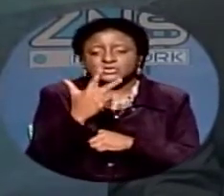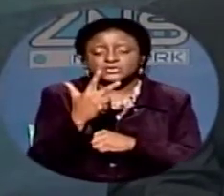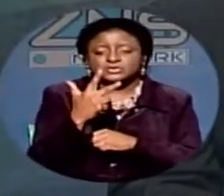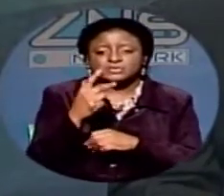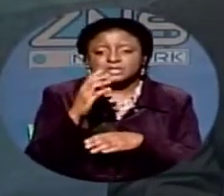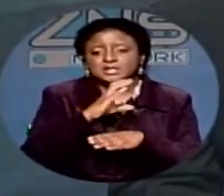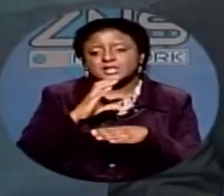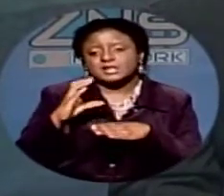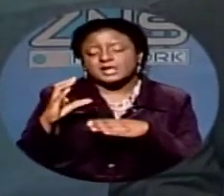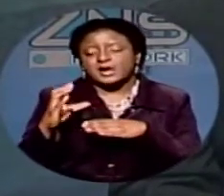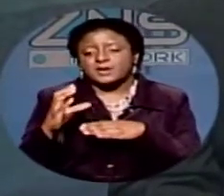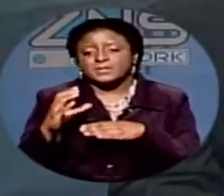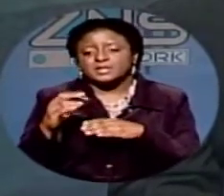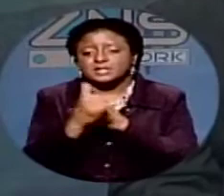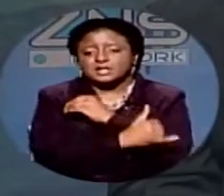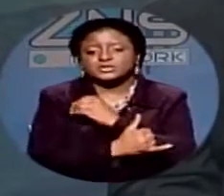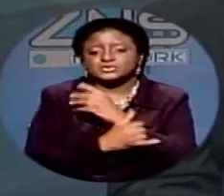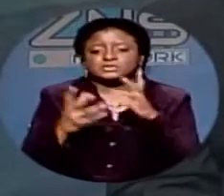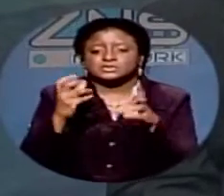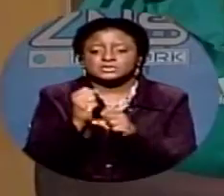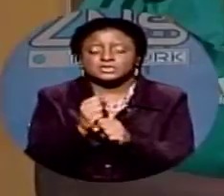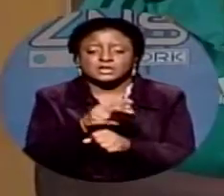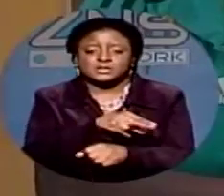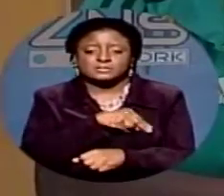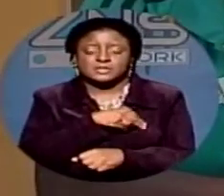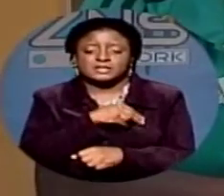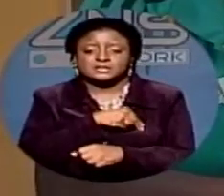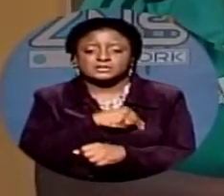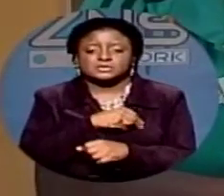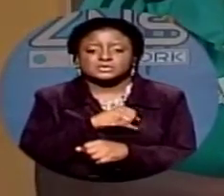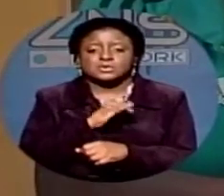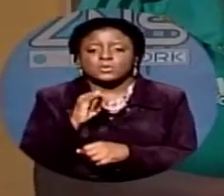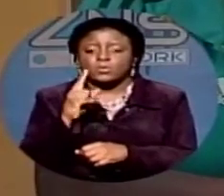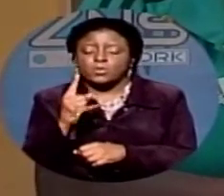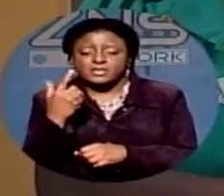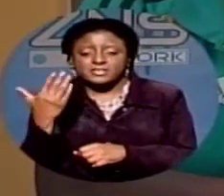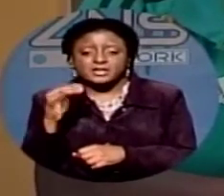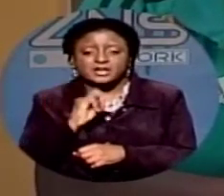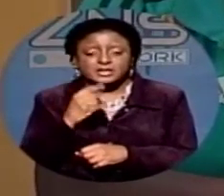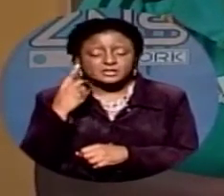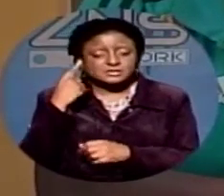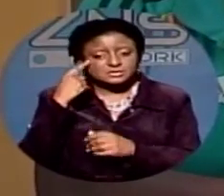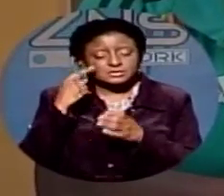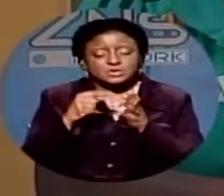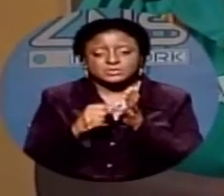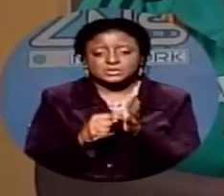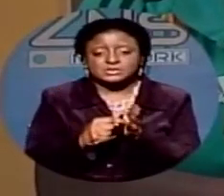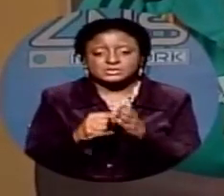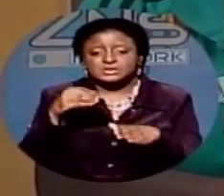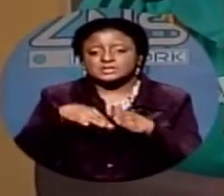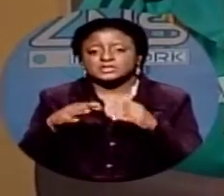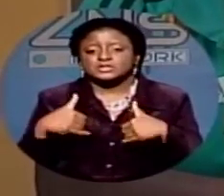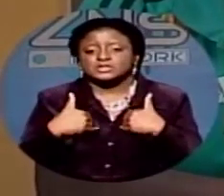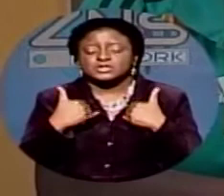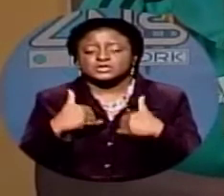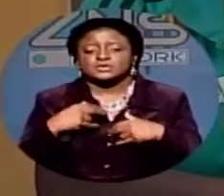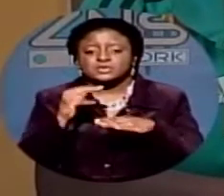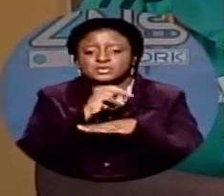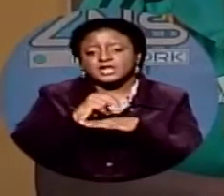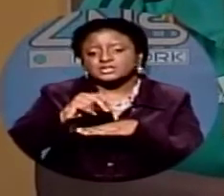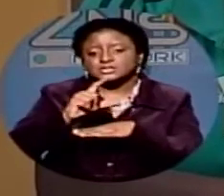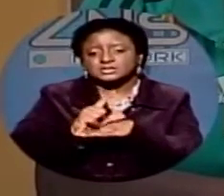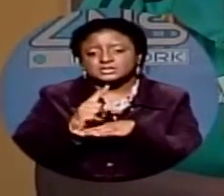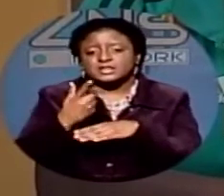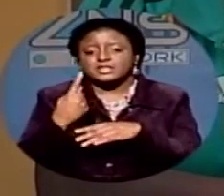the medal stand. One thing I noted with this team was that in the youth nationals, the athletes that we took